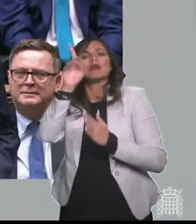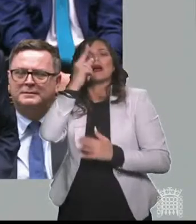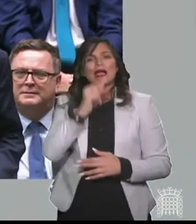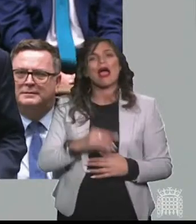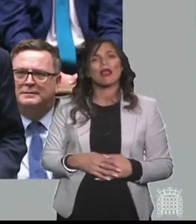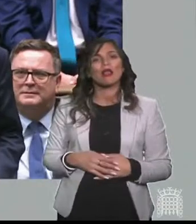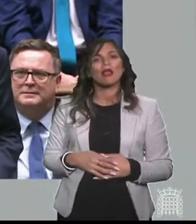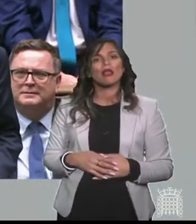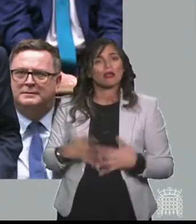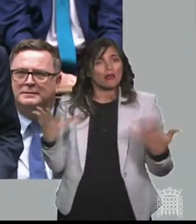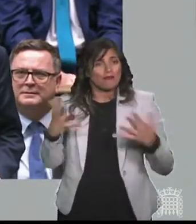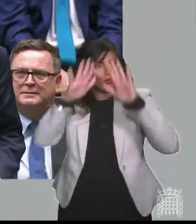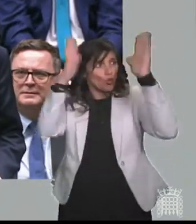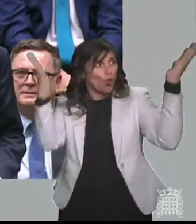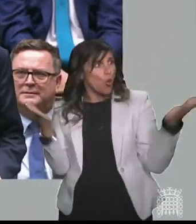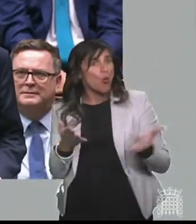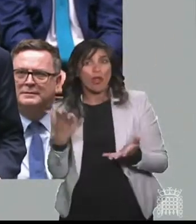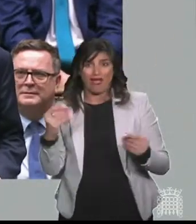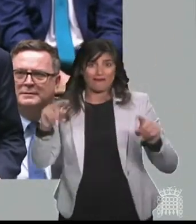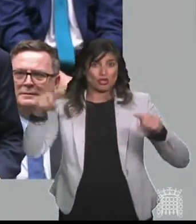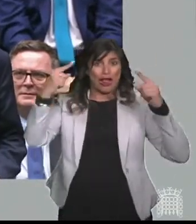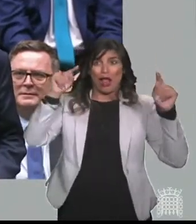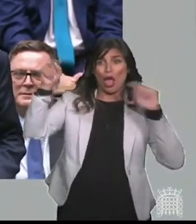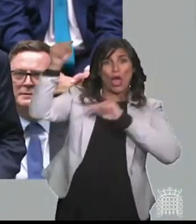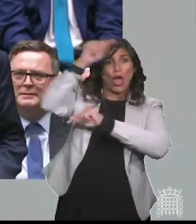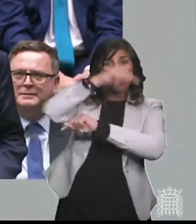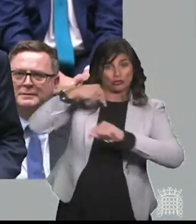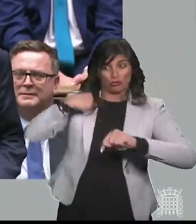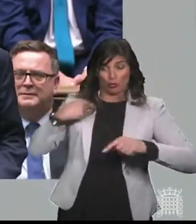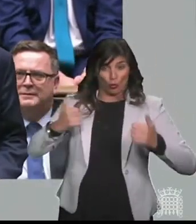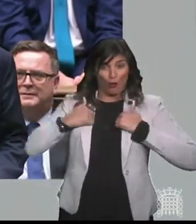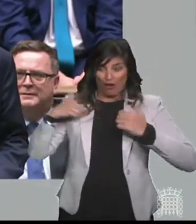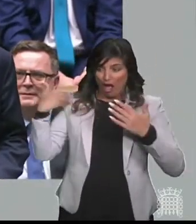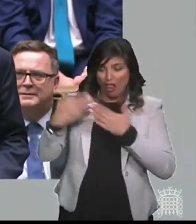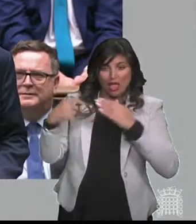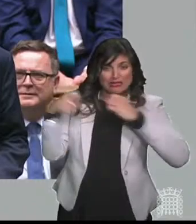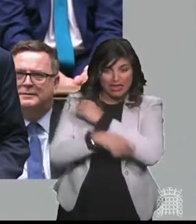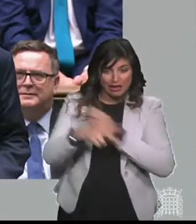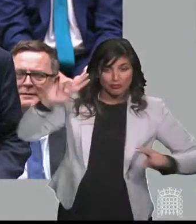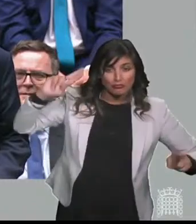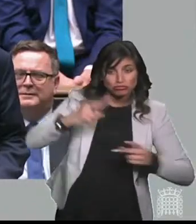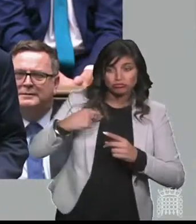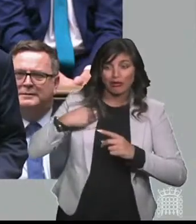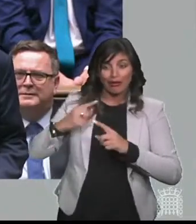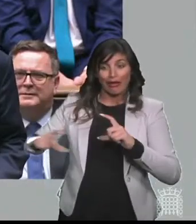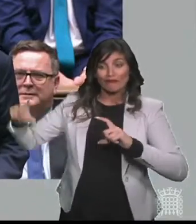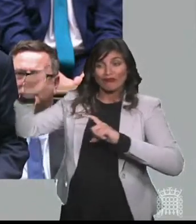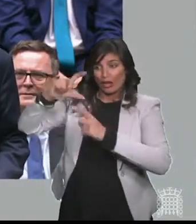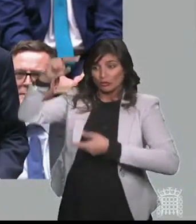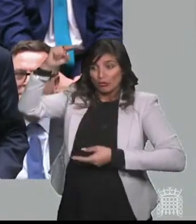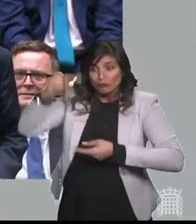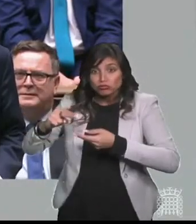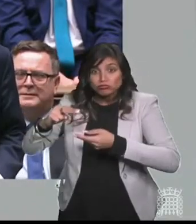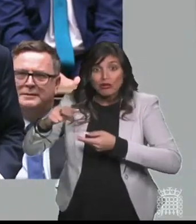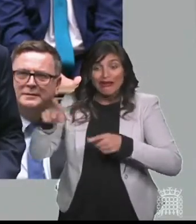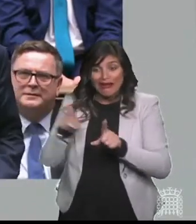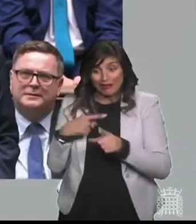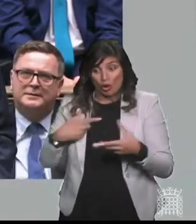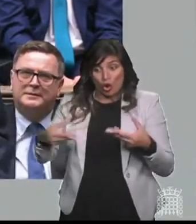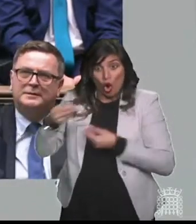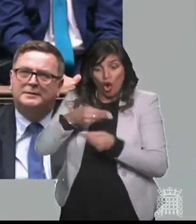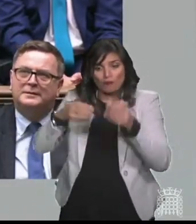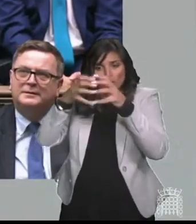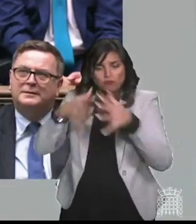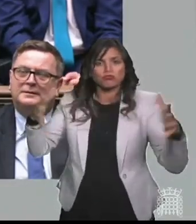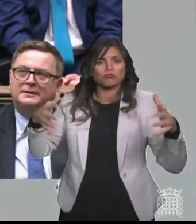global challenges, we've halved inflation, reduced our debt and grown our economy. As a country, we're sticking to a plan that's